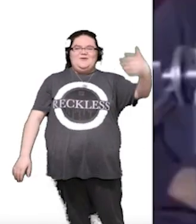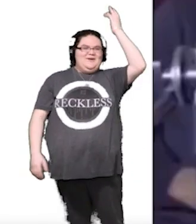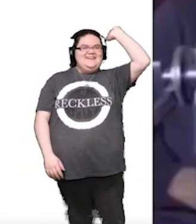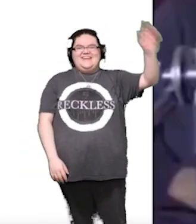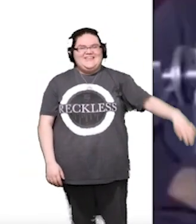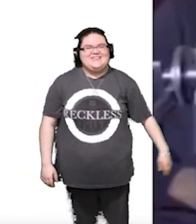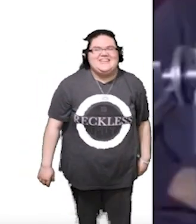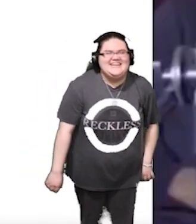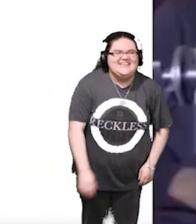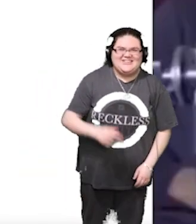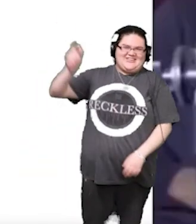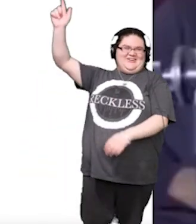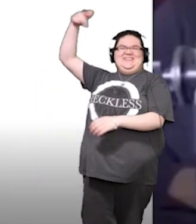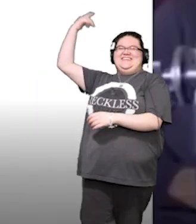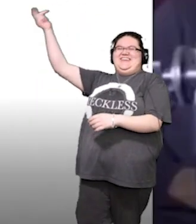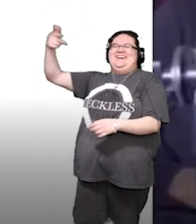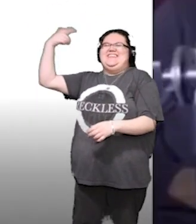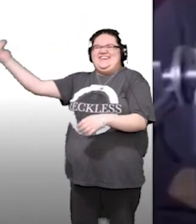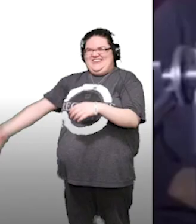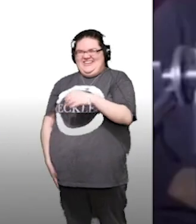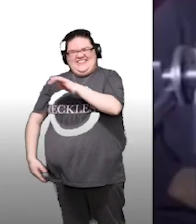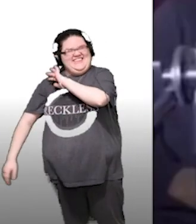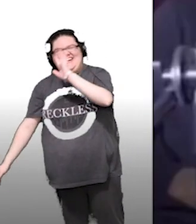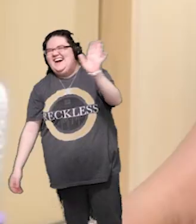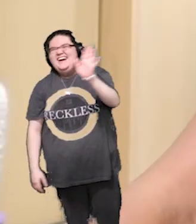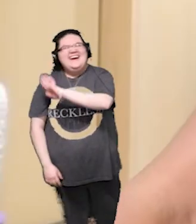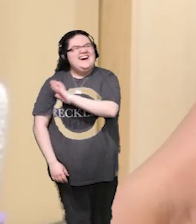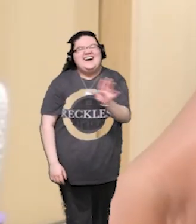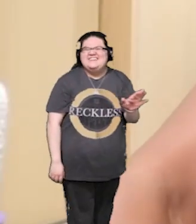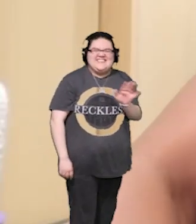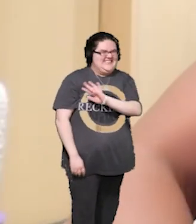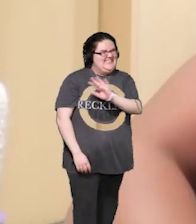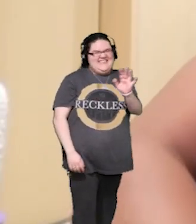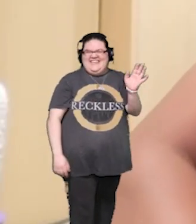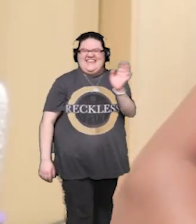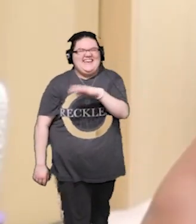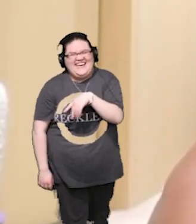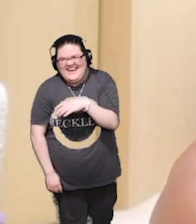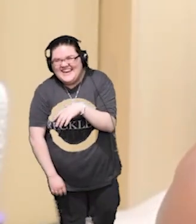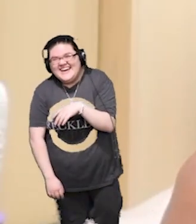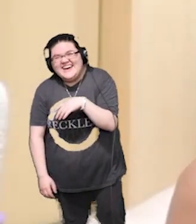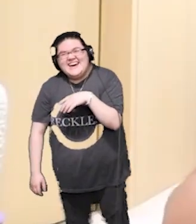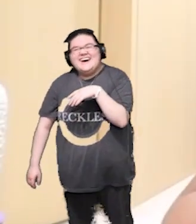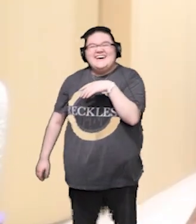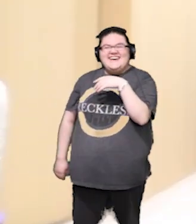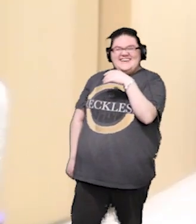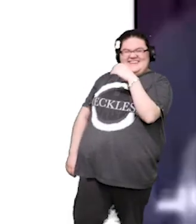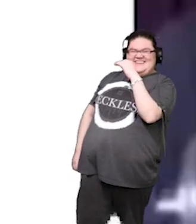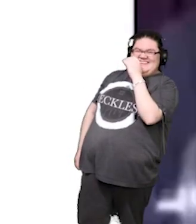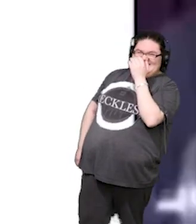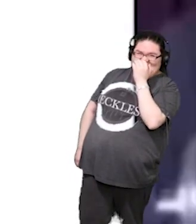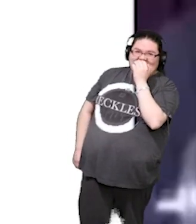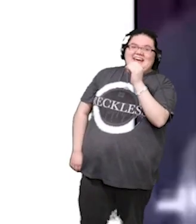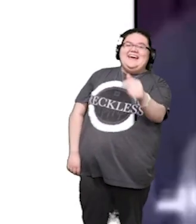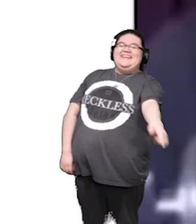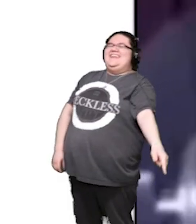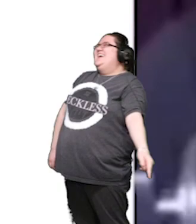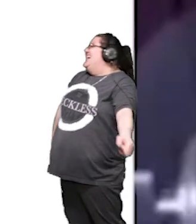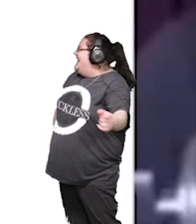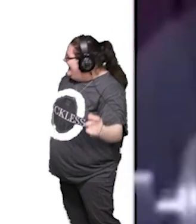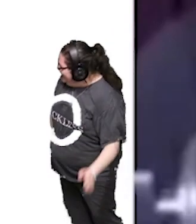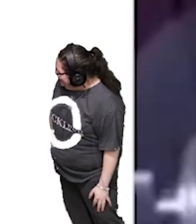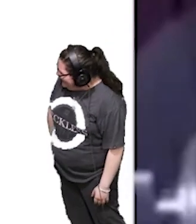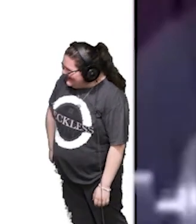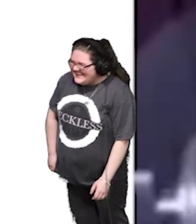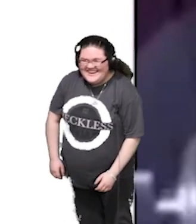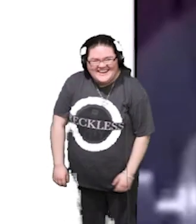Hey, yo, look, look at this. Just cool down the earth. He said, like, oh, I did not just say that. And he's dead